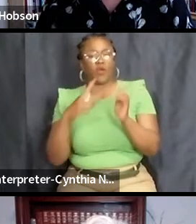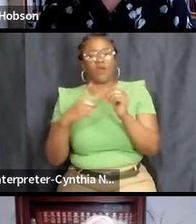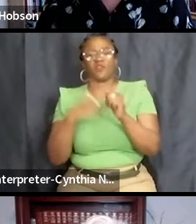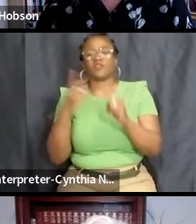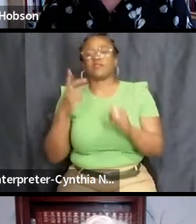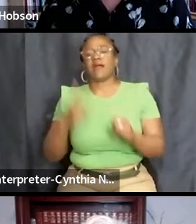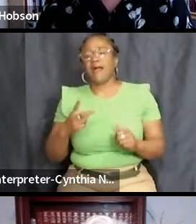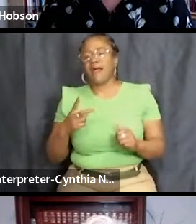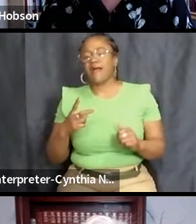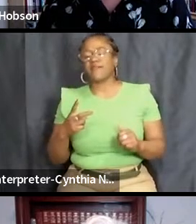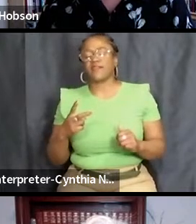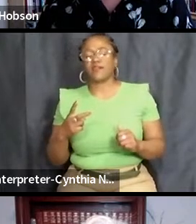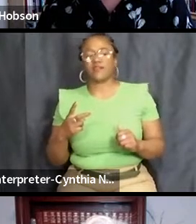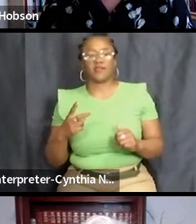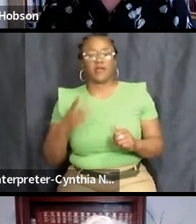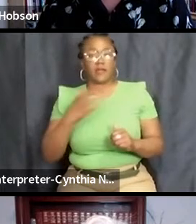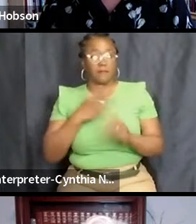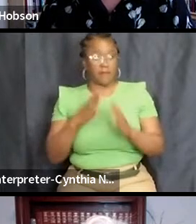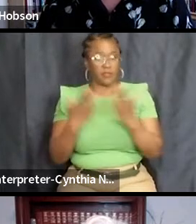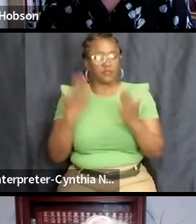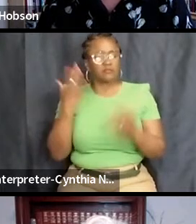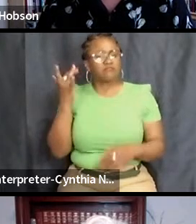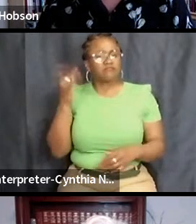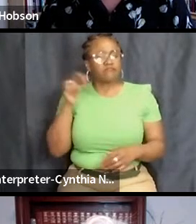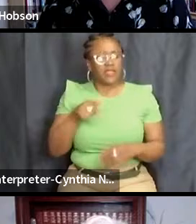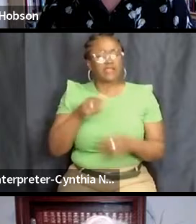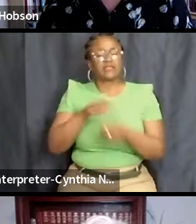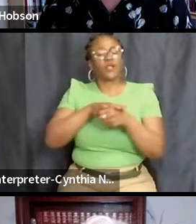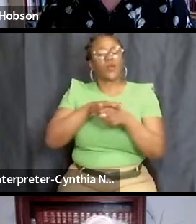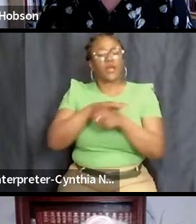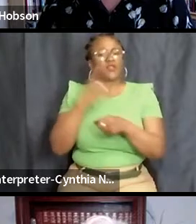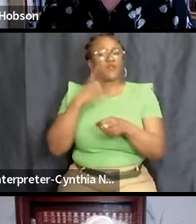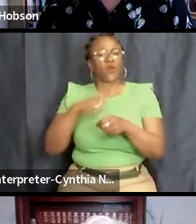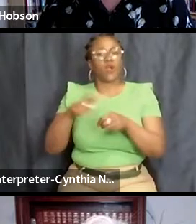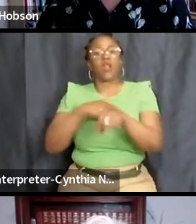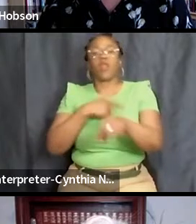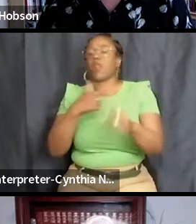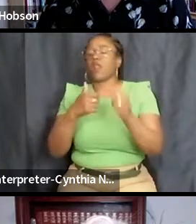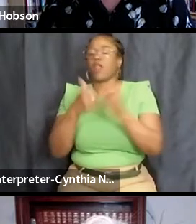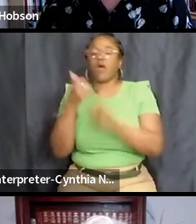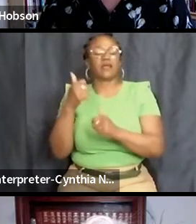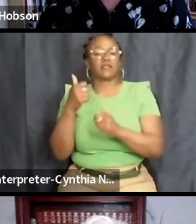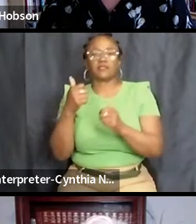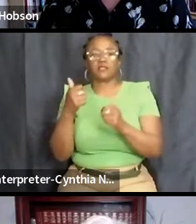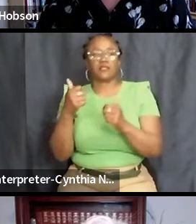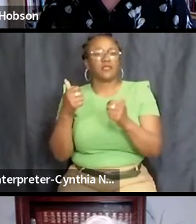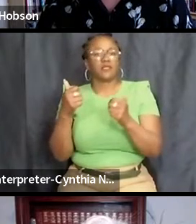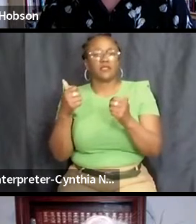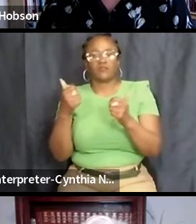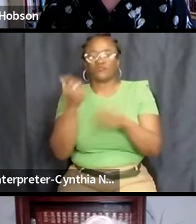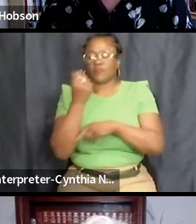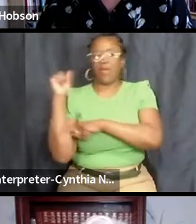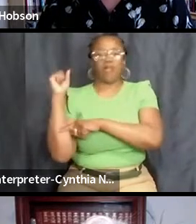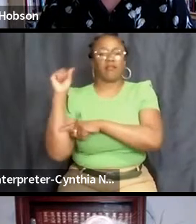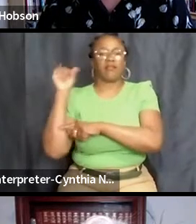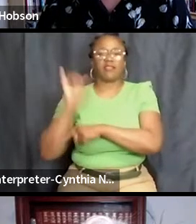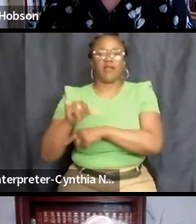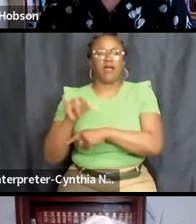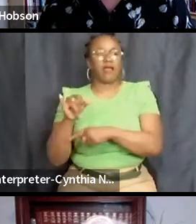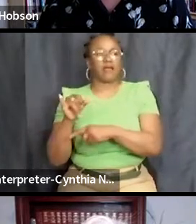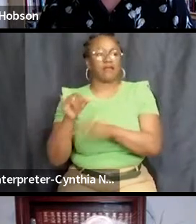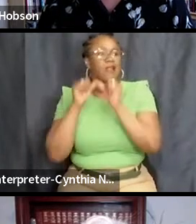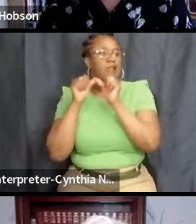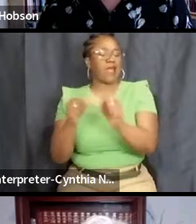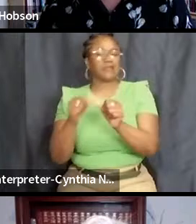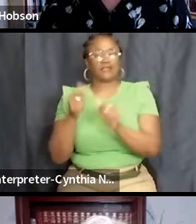half of my book, because that's the site of the longest, most protracted rebellion that lasted essentially